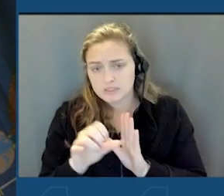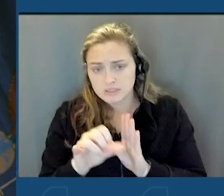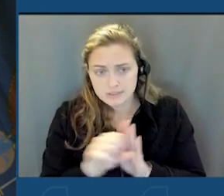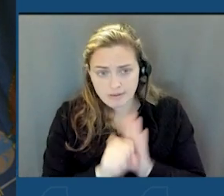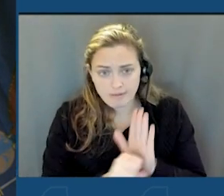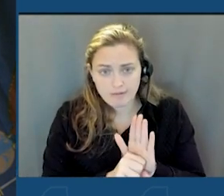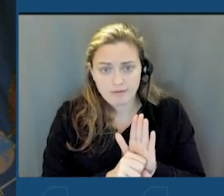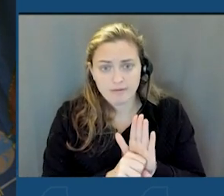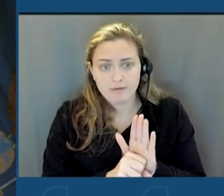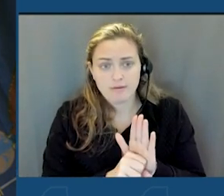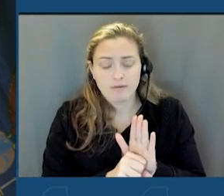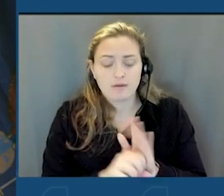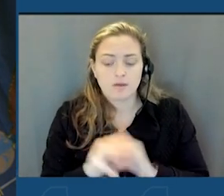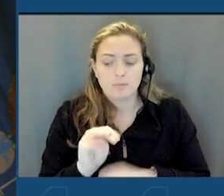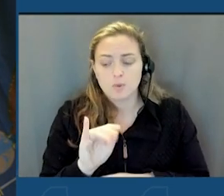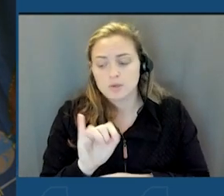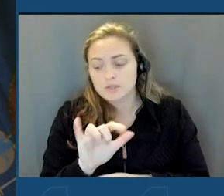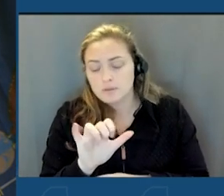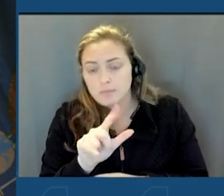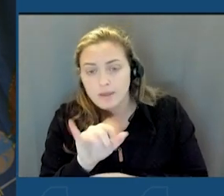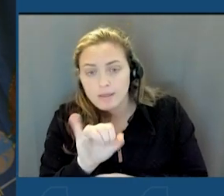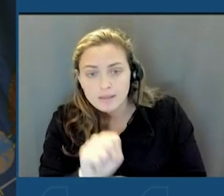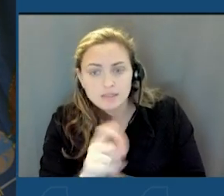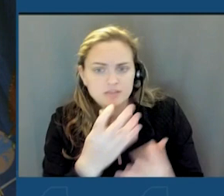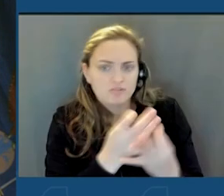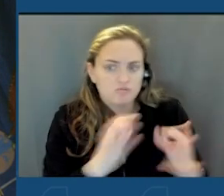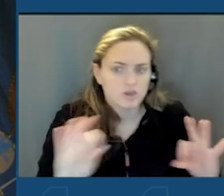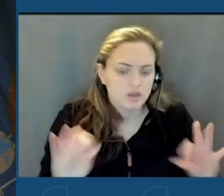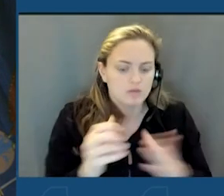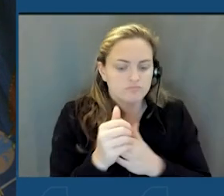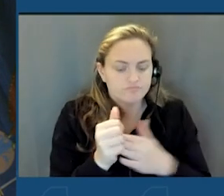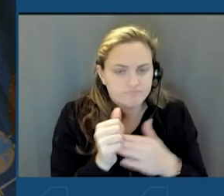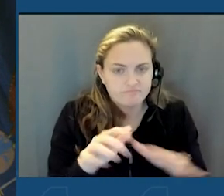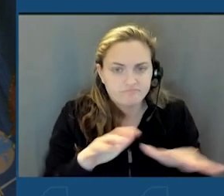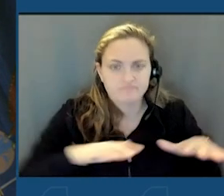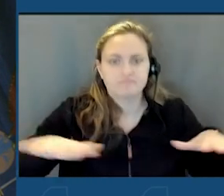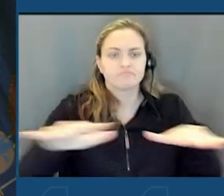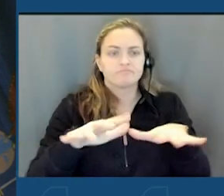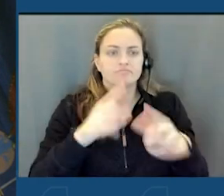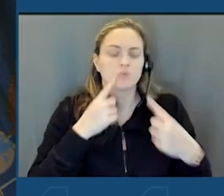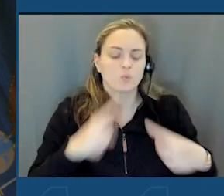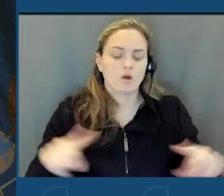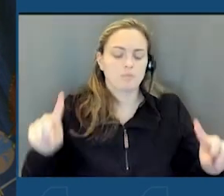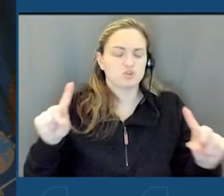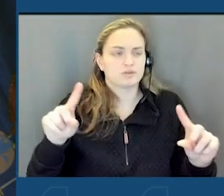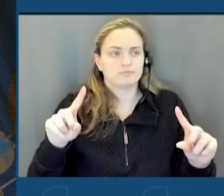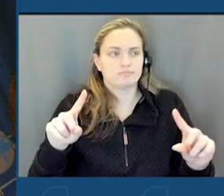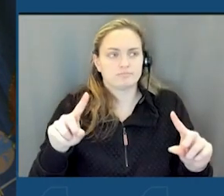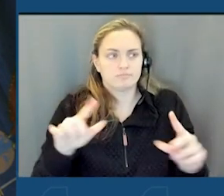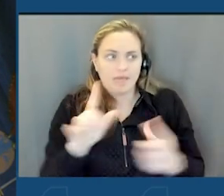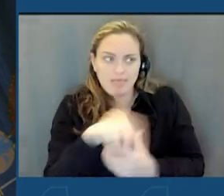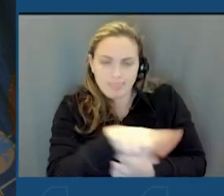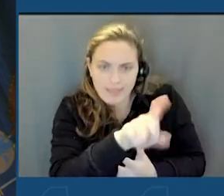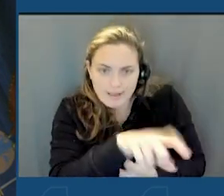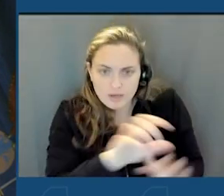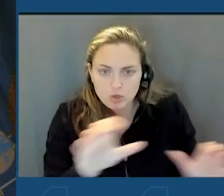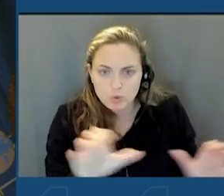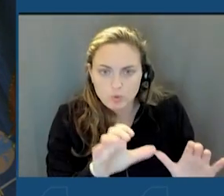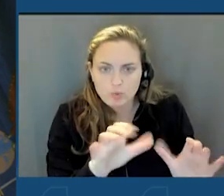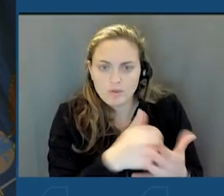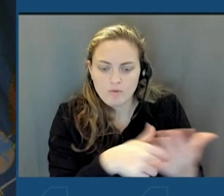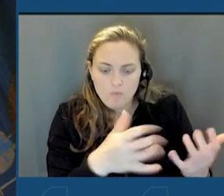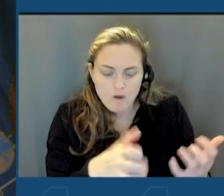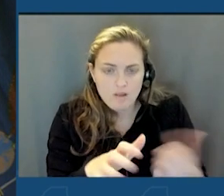gives municipalities the freedom and the space to accomplish it in the way that they need to do it in their